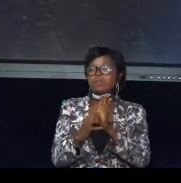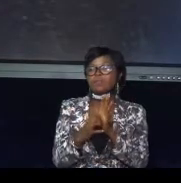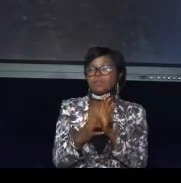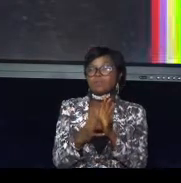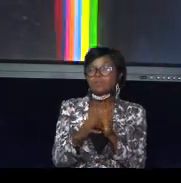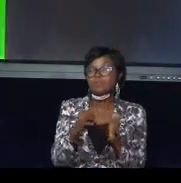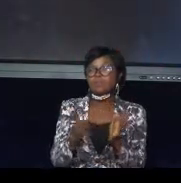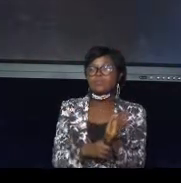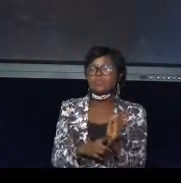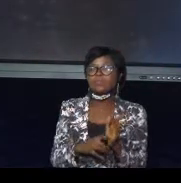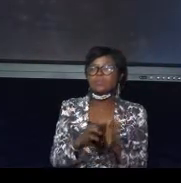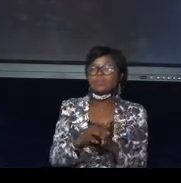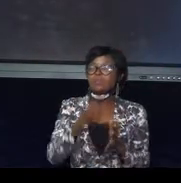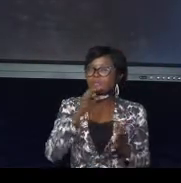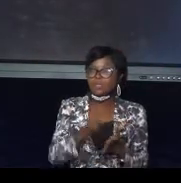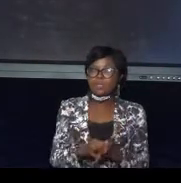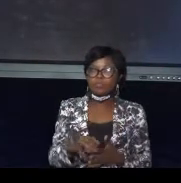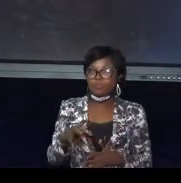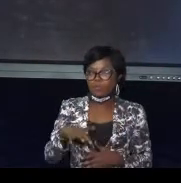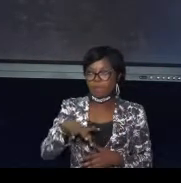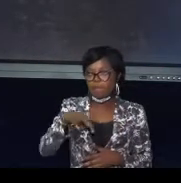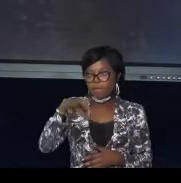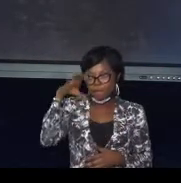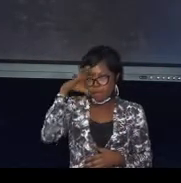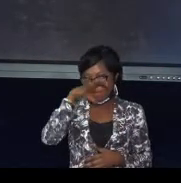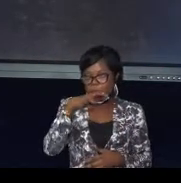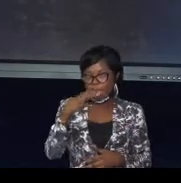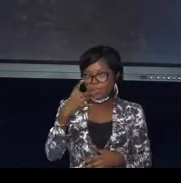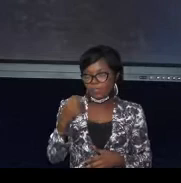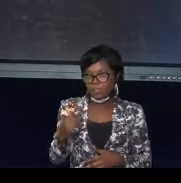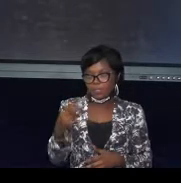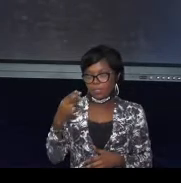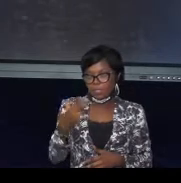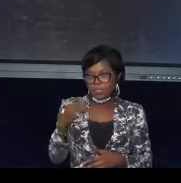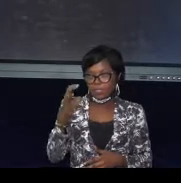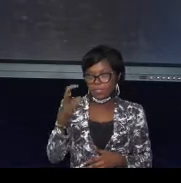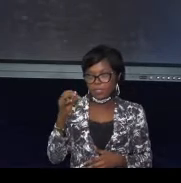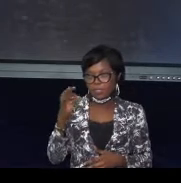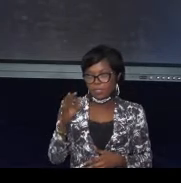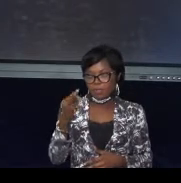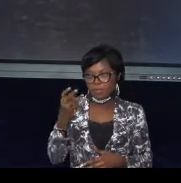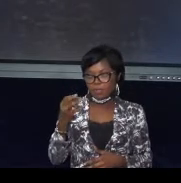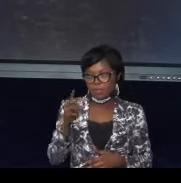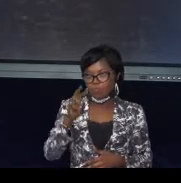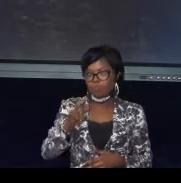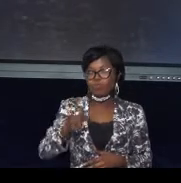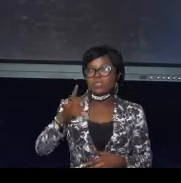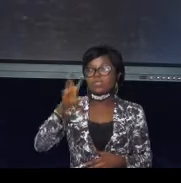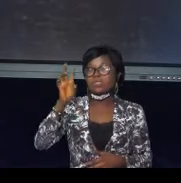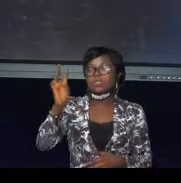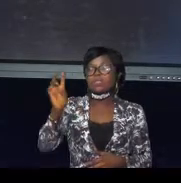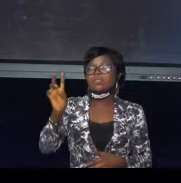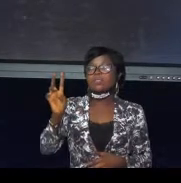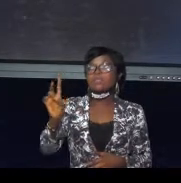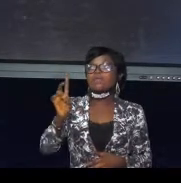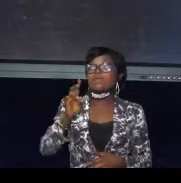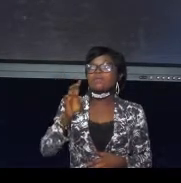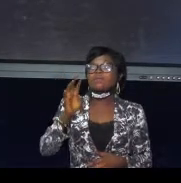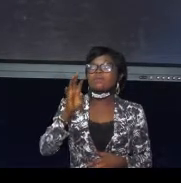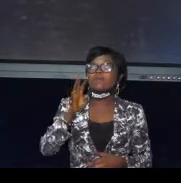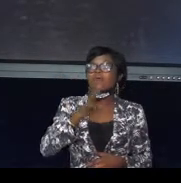example. This example says we should find the highest common factor of 27, 45, and 48. 3